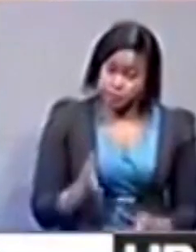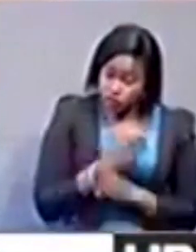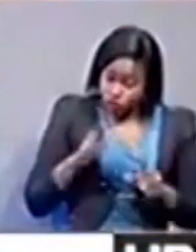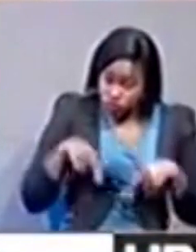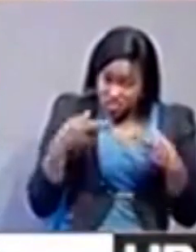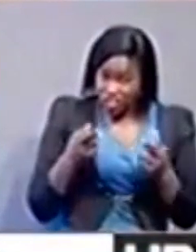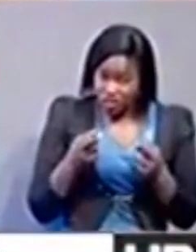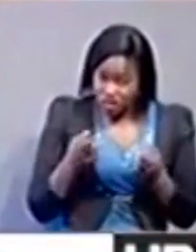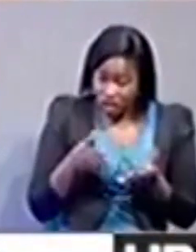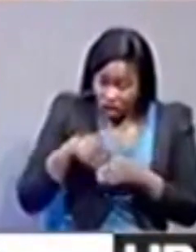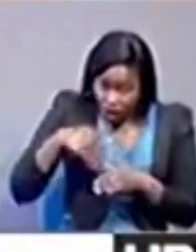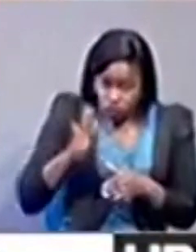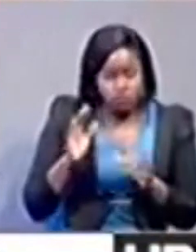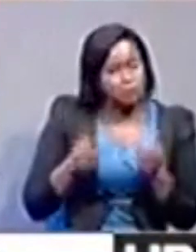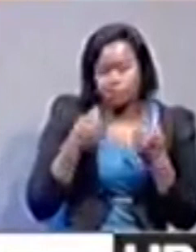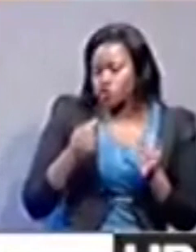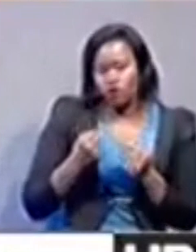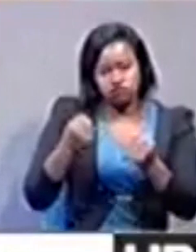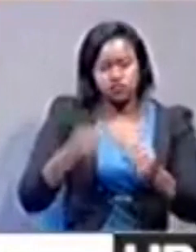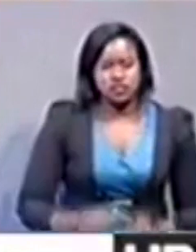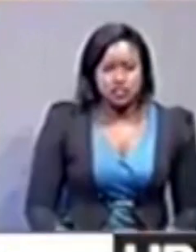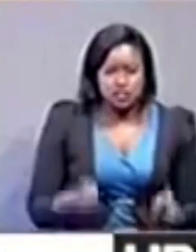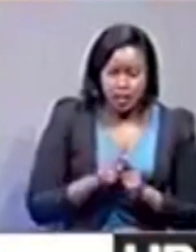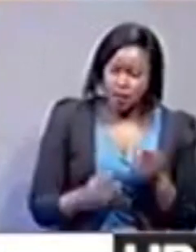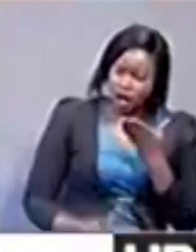There is a quick test known as the Gene Expert